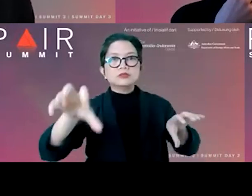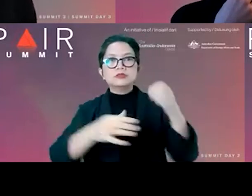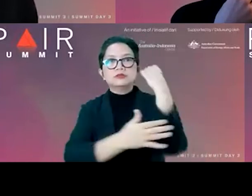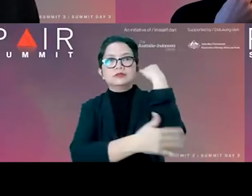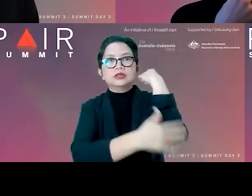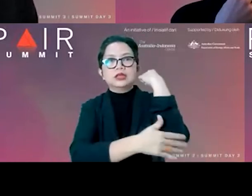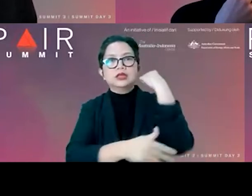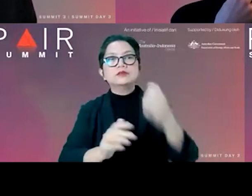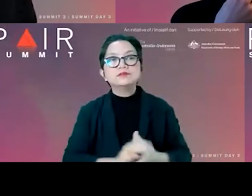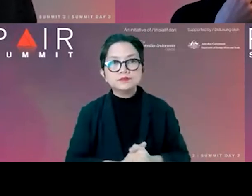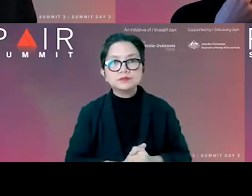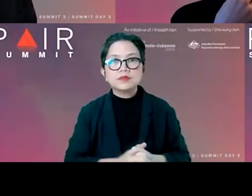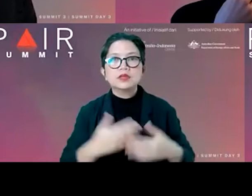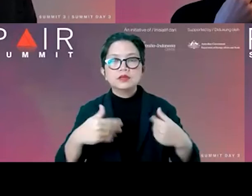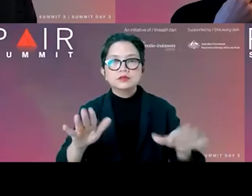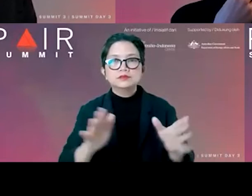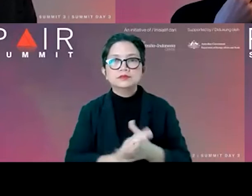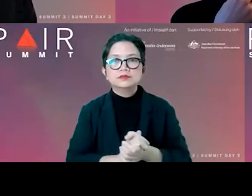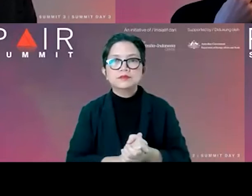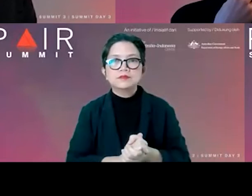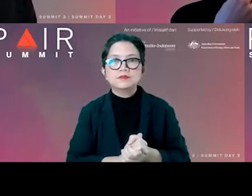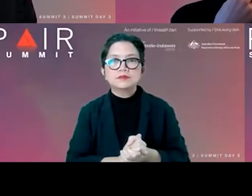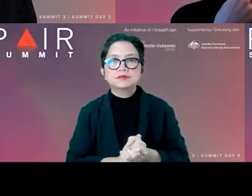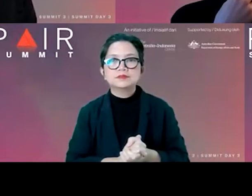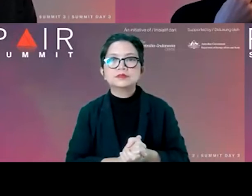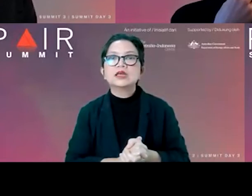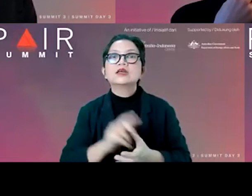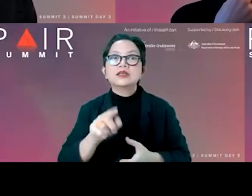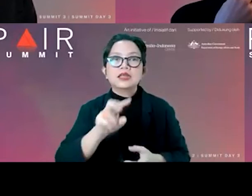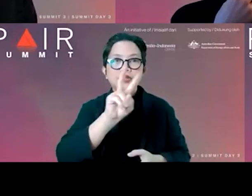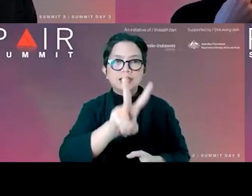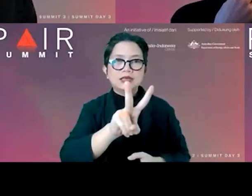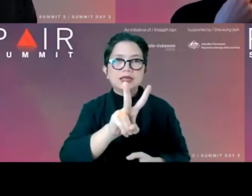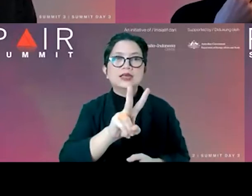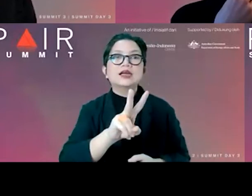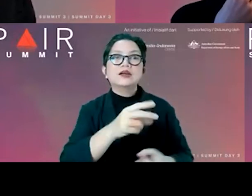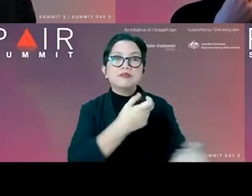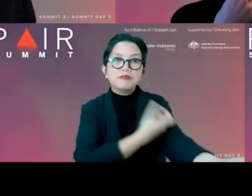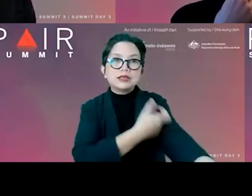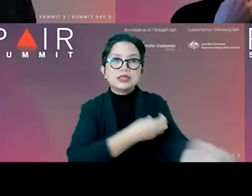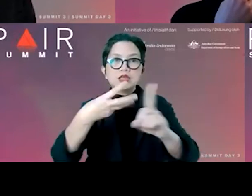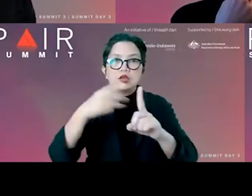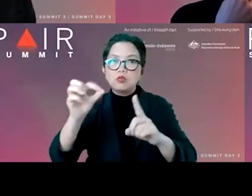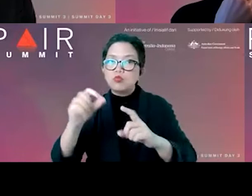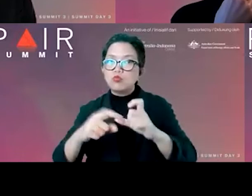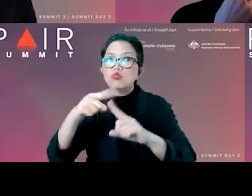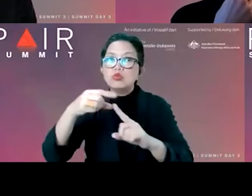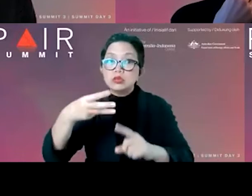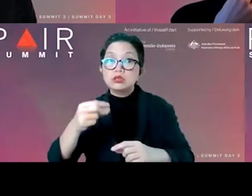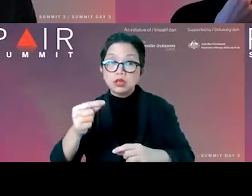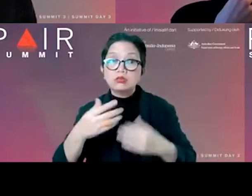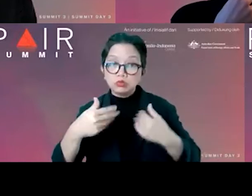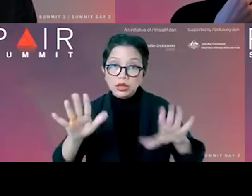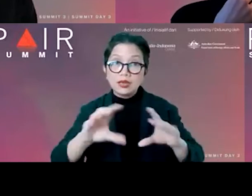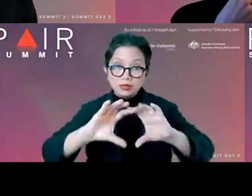modelling is very important. We've got some really intelligent people out there that access data, historical data, use that data